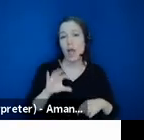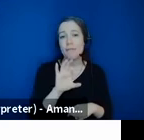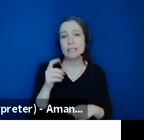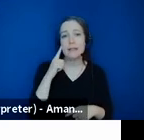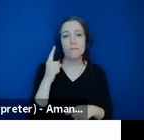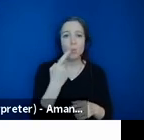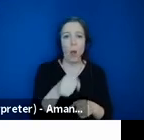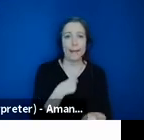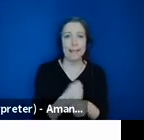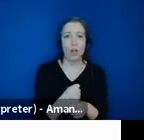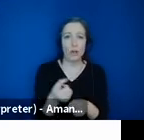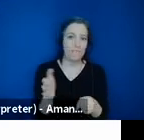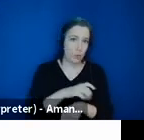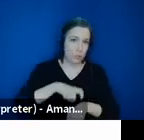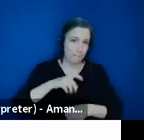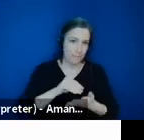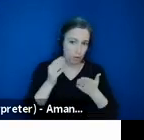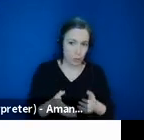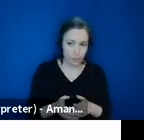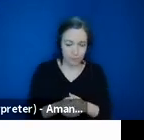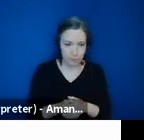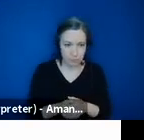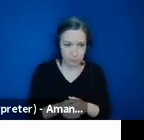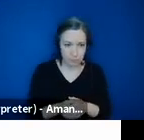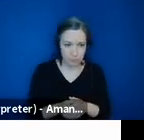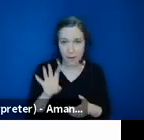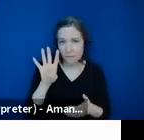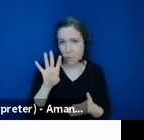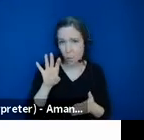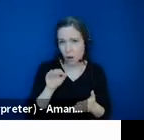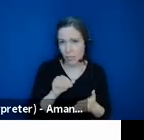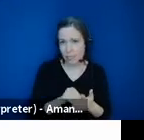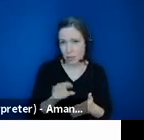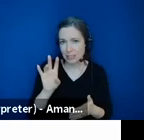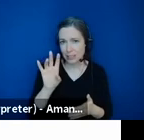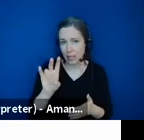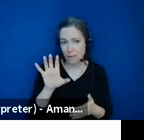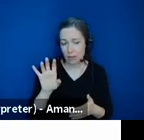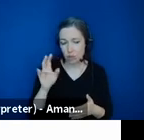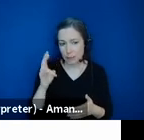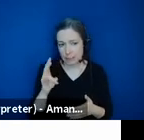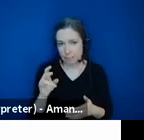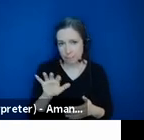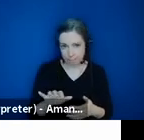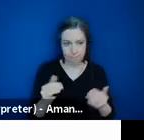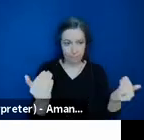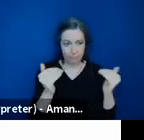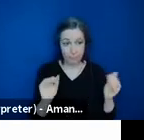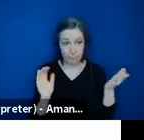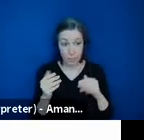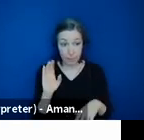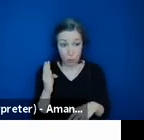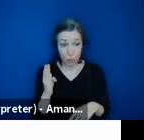year as a full time student. So it's a little over $4,700 compared to in blue, the cost a little over $10